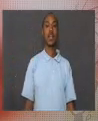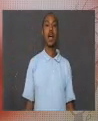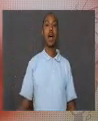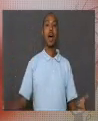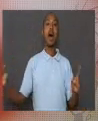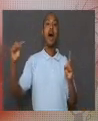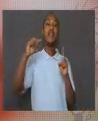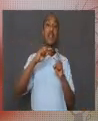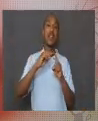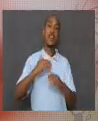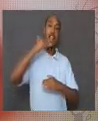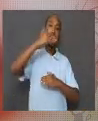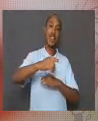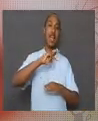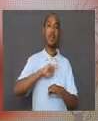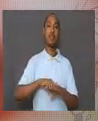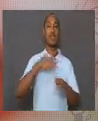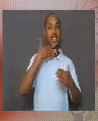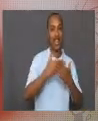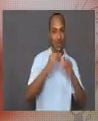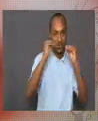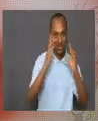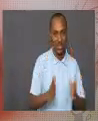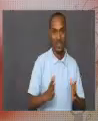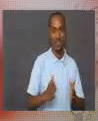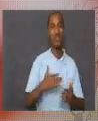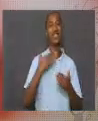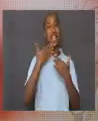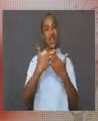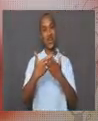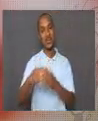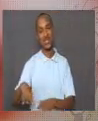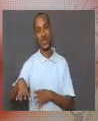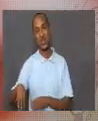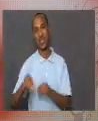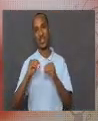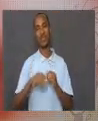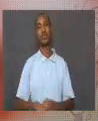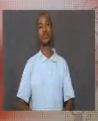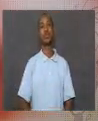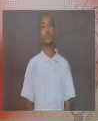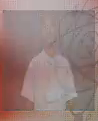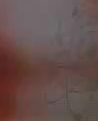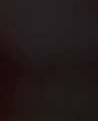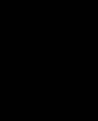Until next time, thank you, teacher. Thank you, students.